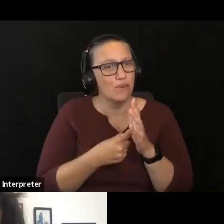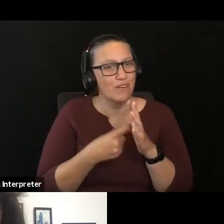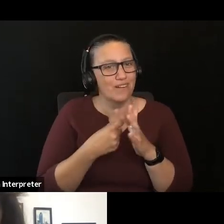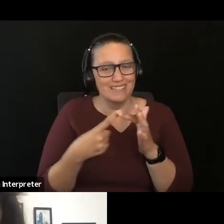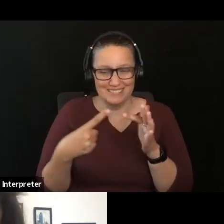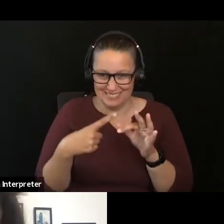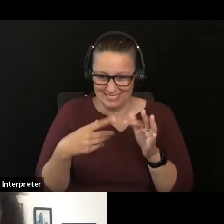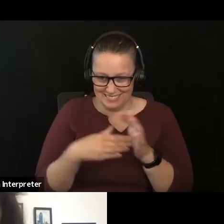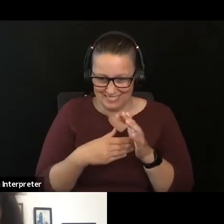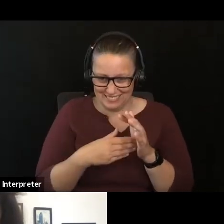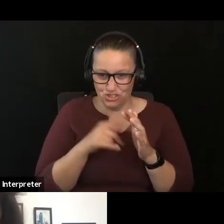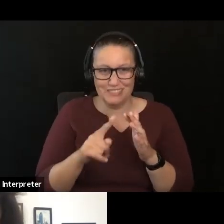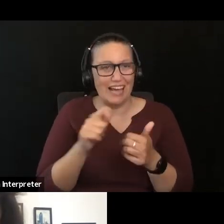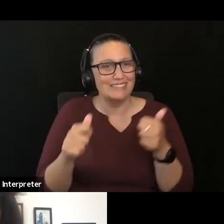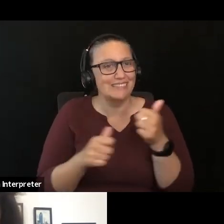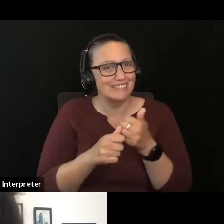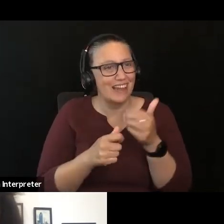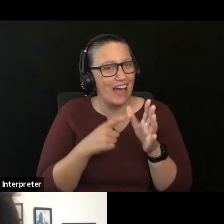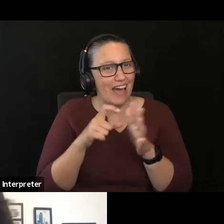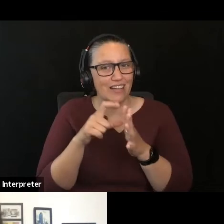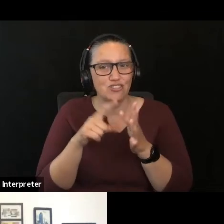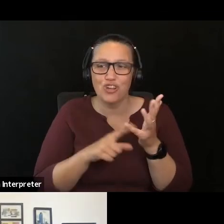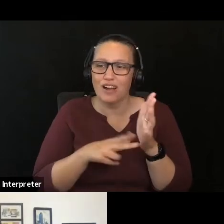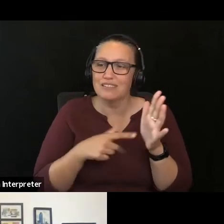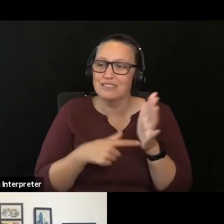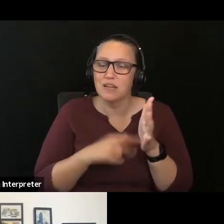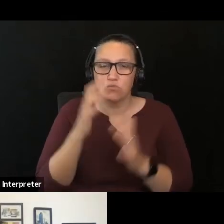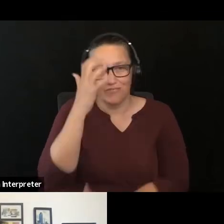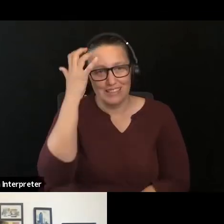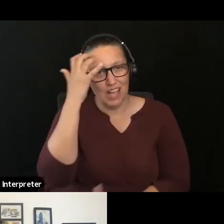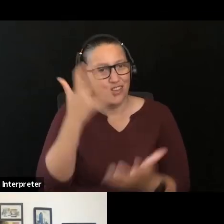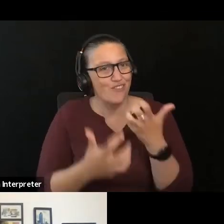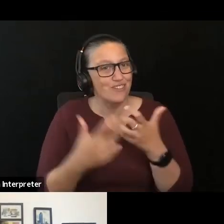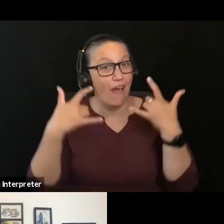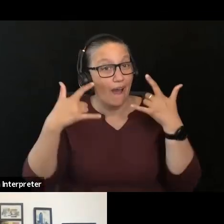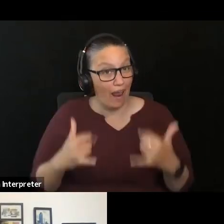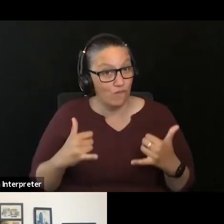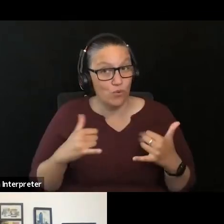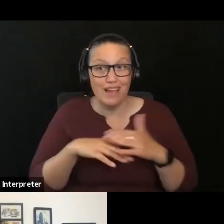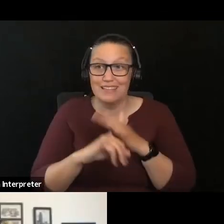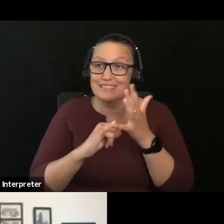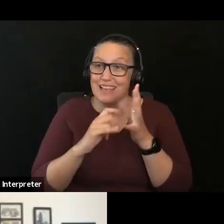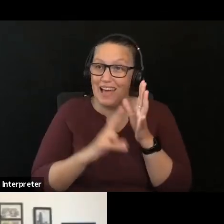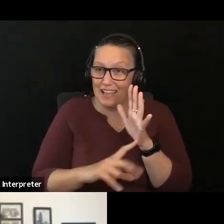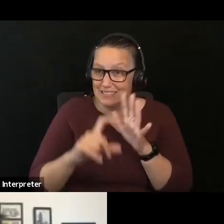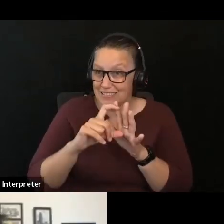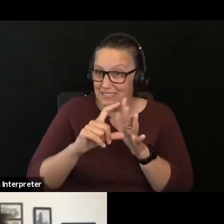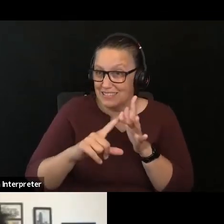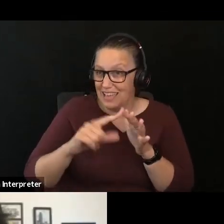adjunct professor at the University of California in San Diego, and fortunately for us, one of